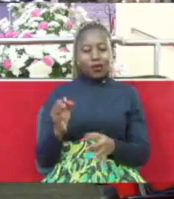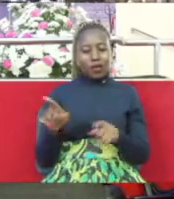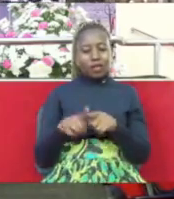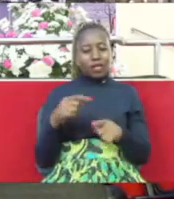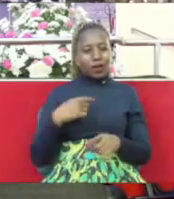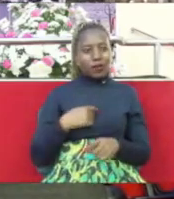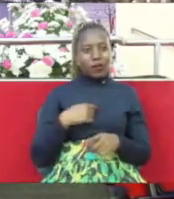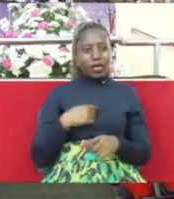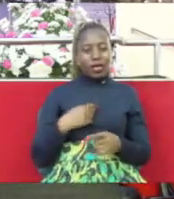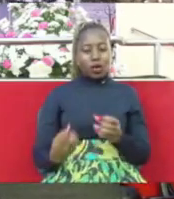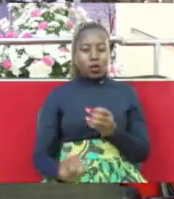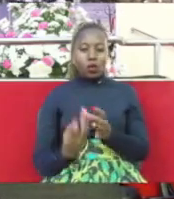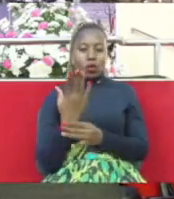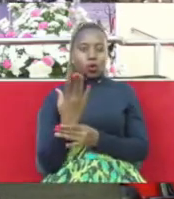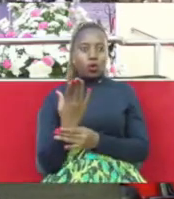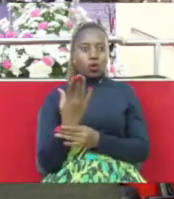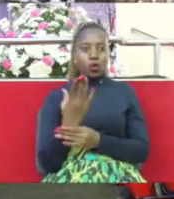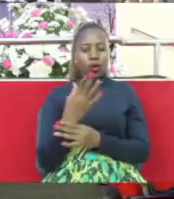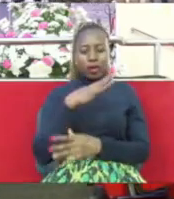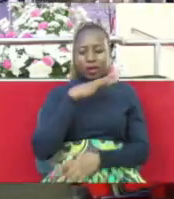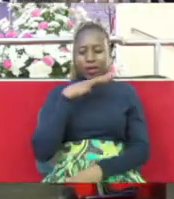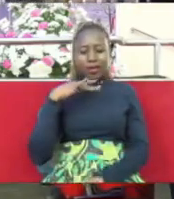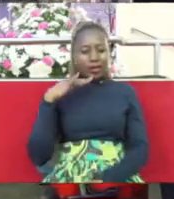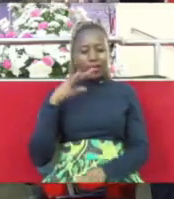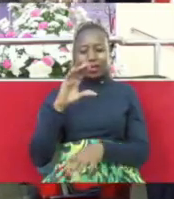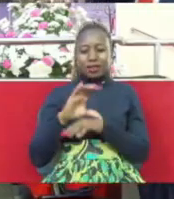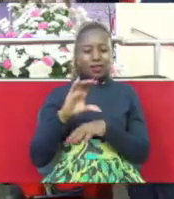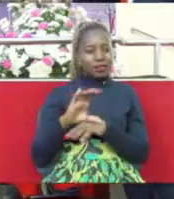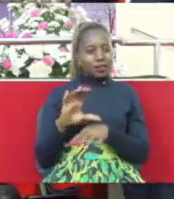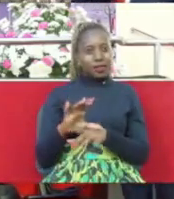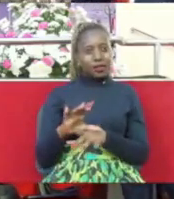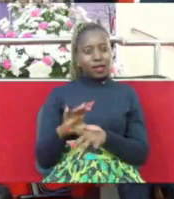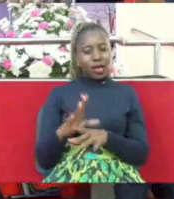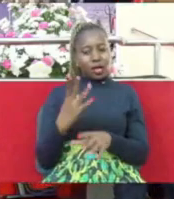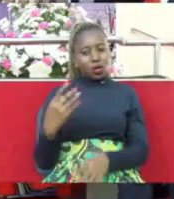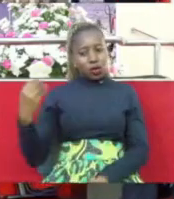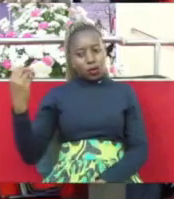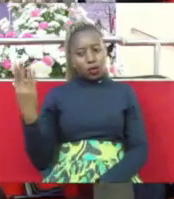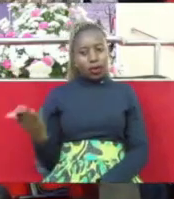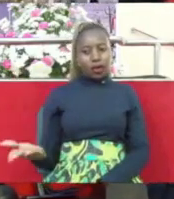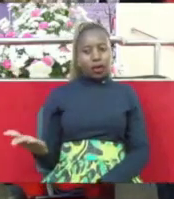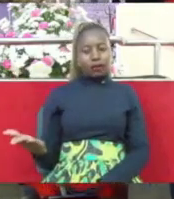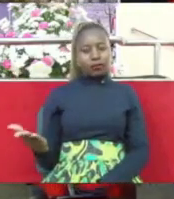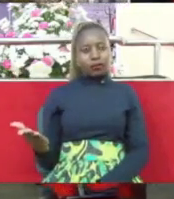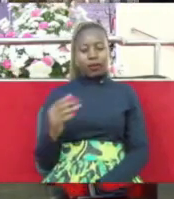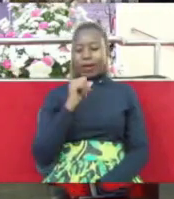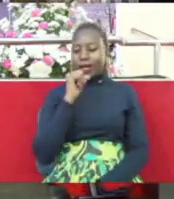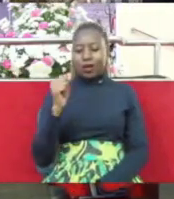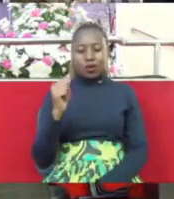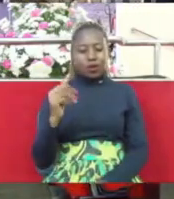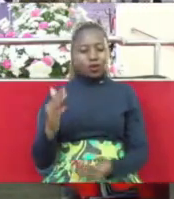dusty floor church. Ulilelewa katika kanisa ambalo lilikuwa na mchanga chini. And you would go there. Na ungeri not care about